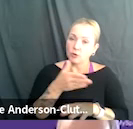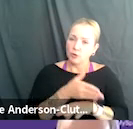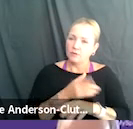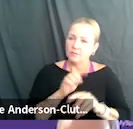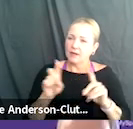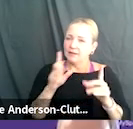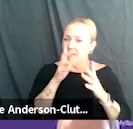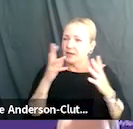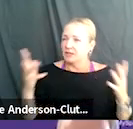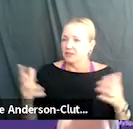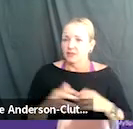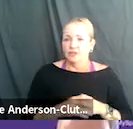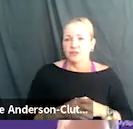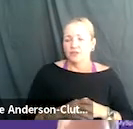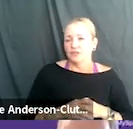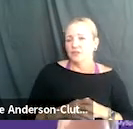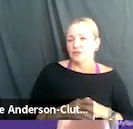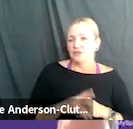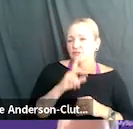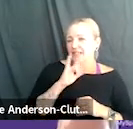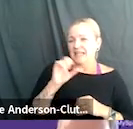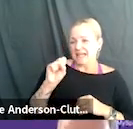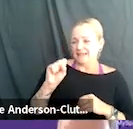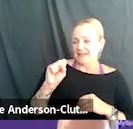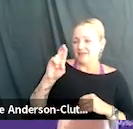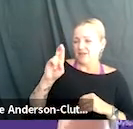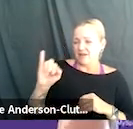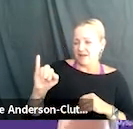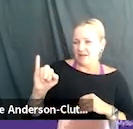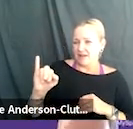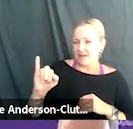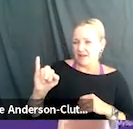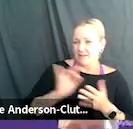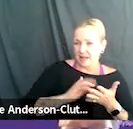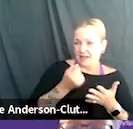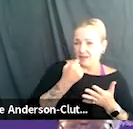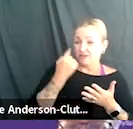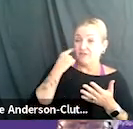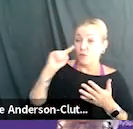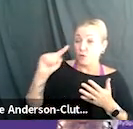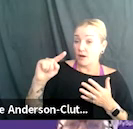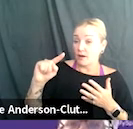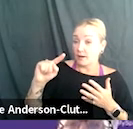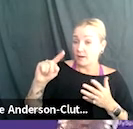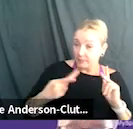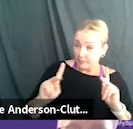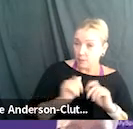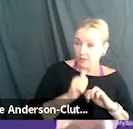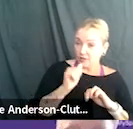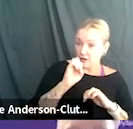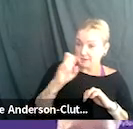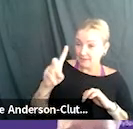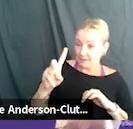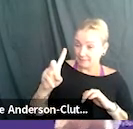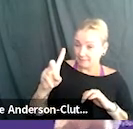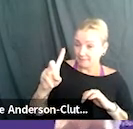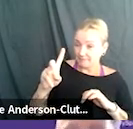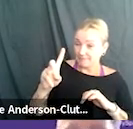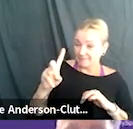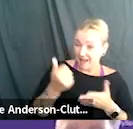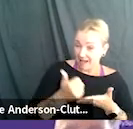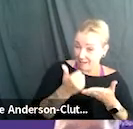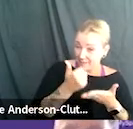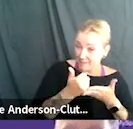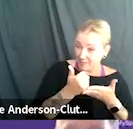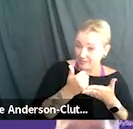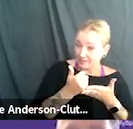think of SSRIs as being all that helpful for ritualistic behavior in people with autism, so I'm not sure. So at the end of the day, I'm left not